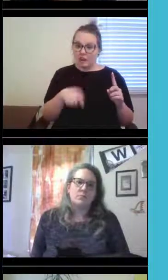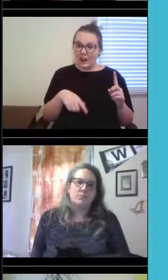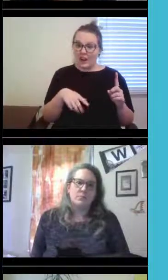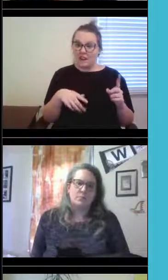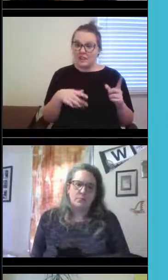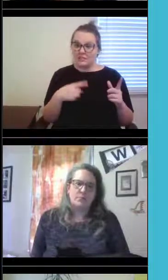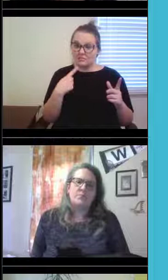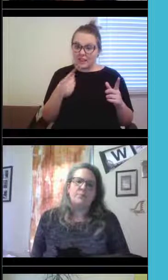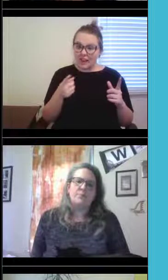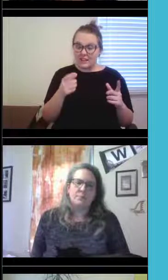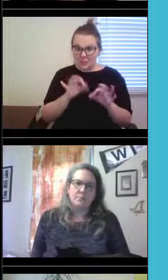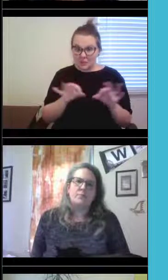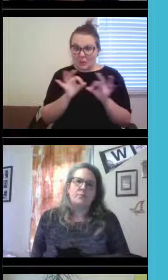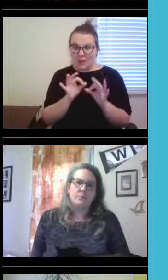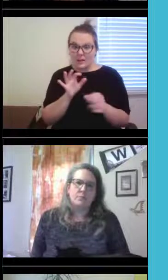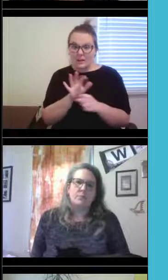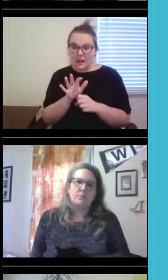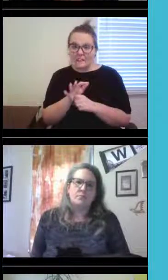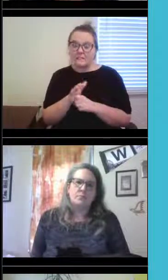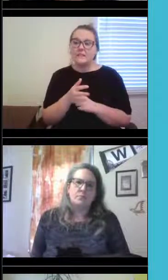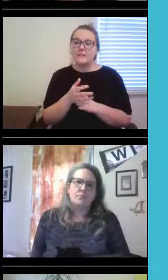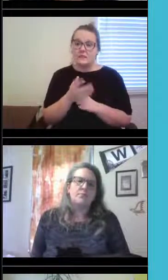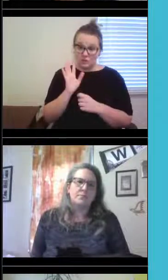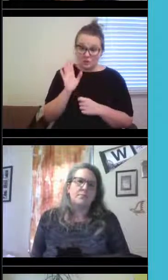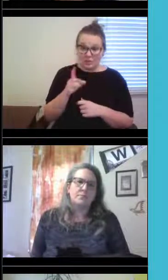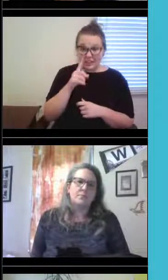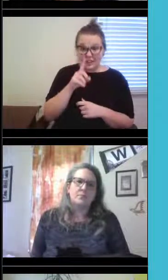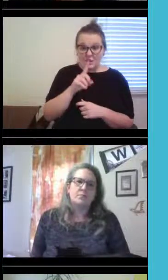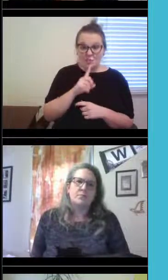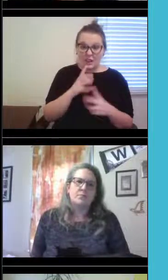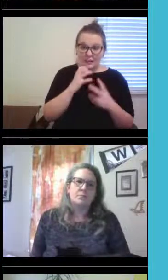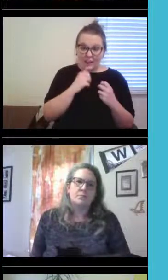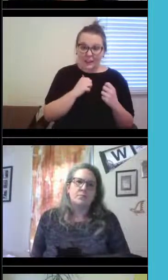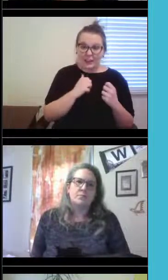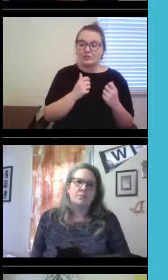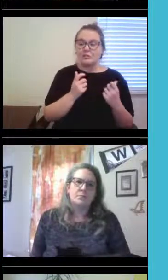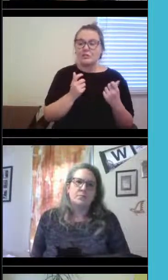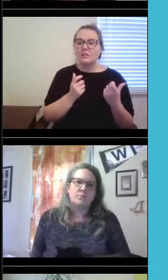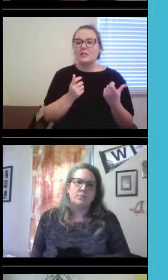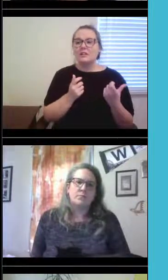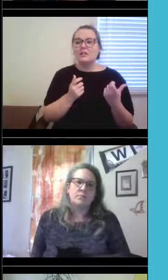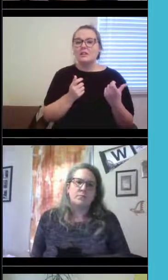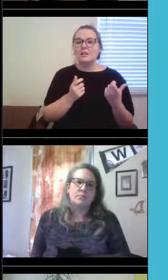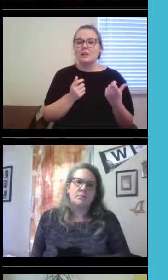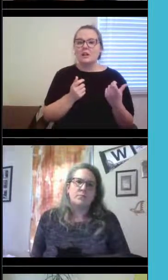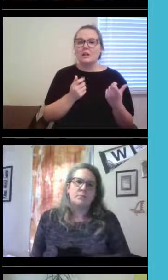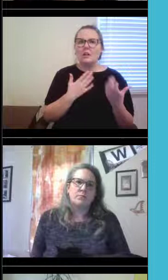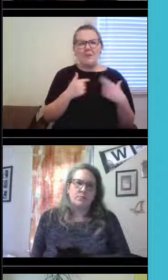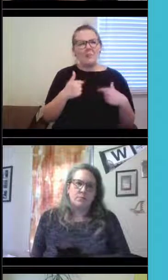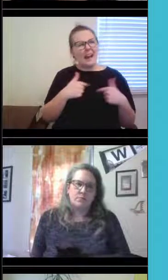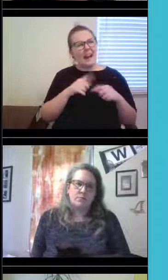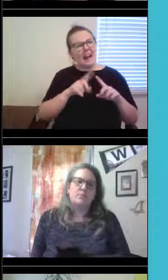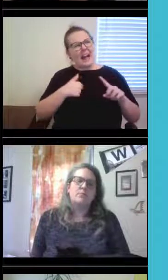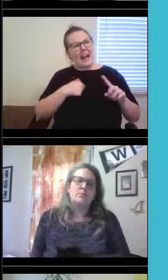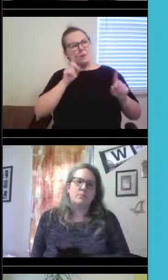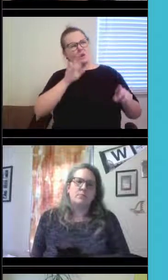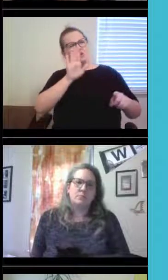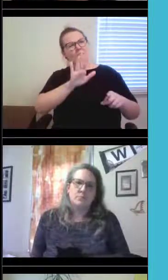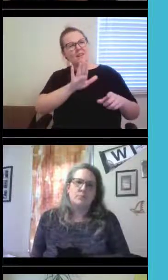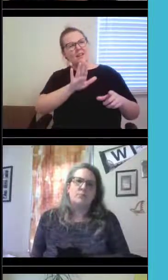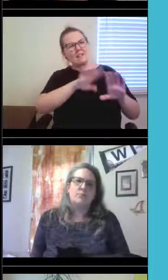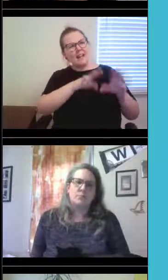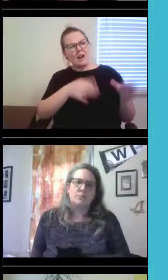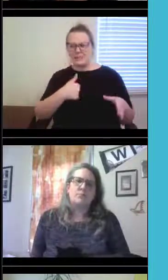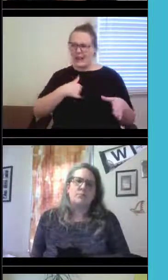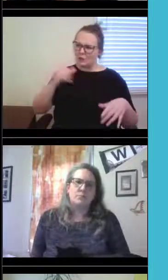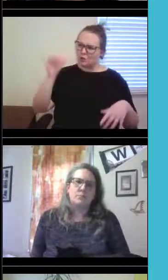important enough or if it matters, often given those circumstances that they make it, well, I went to his house, well, I was at this party, or I was drinking, or whatever,